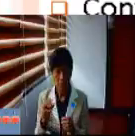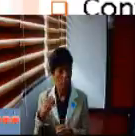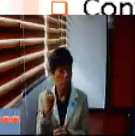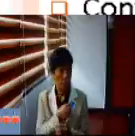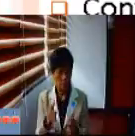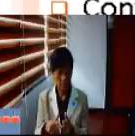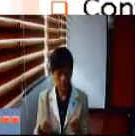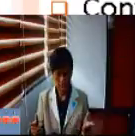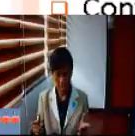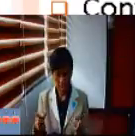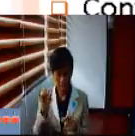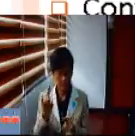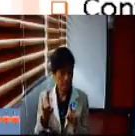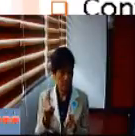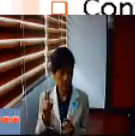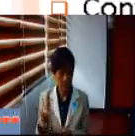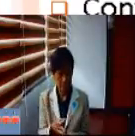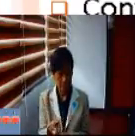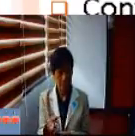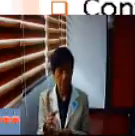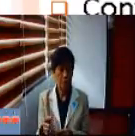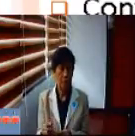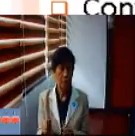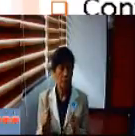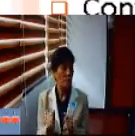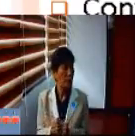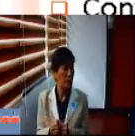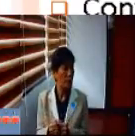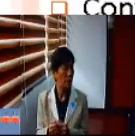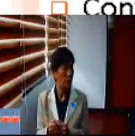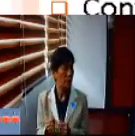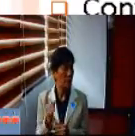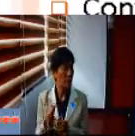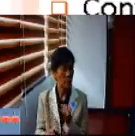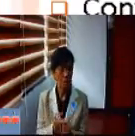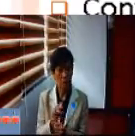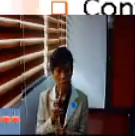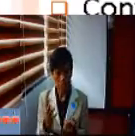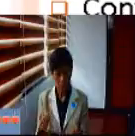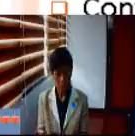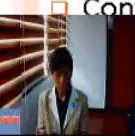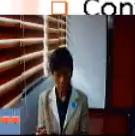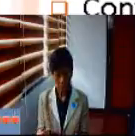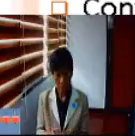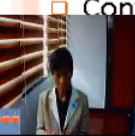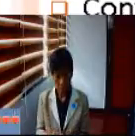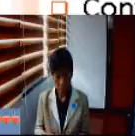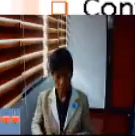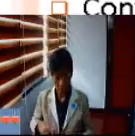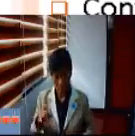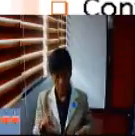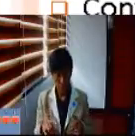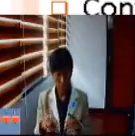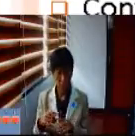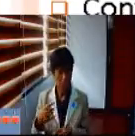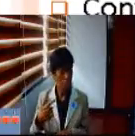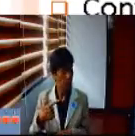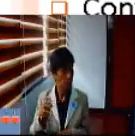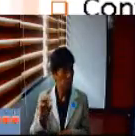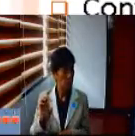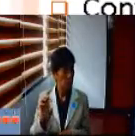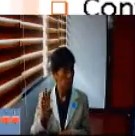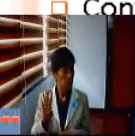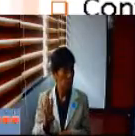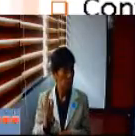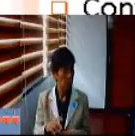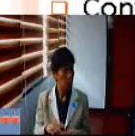commercial fishing fleets can do that. In fact, we're in international waters right now fishing. and contribution to GDP is about 150